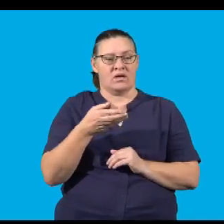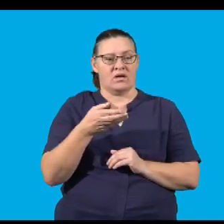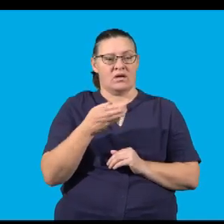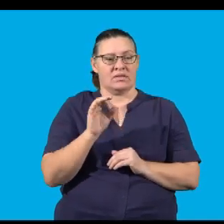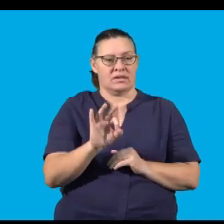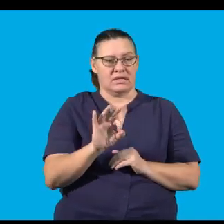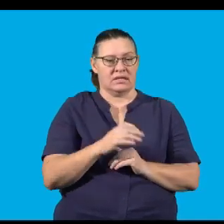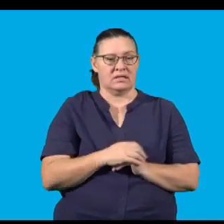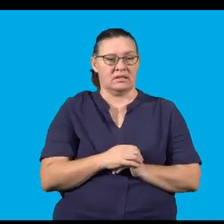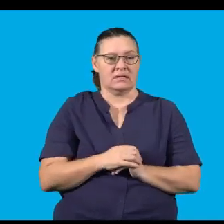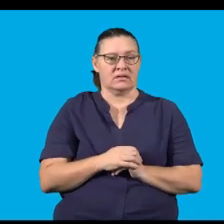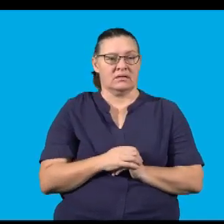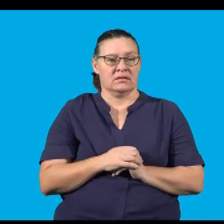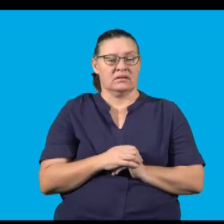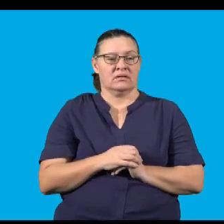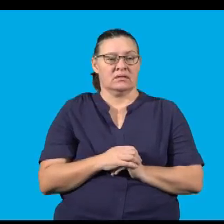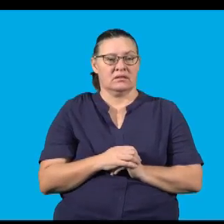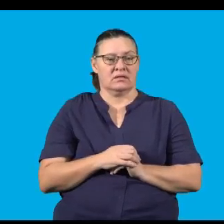4 divided by 3.